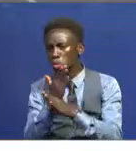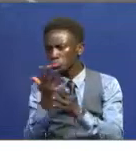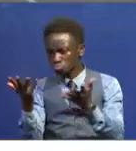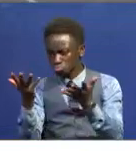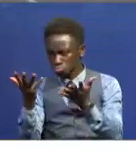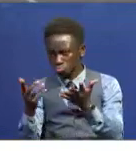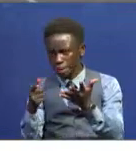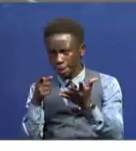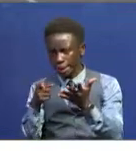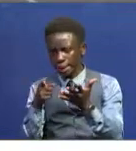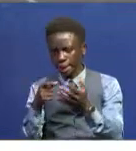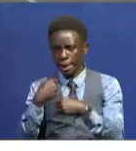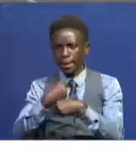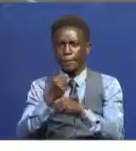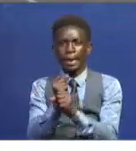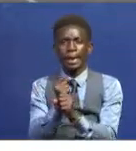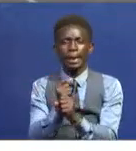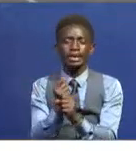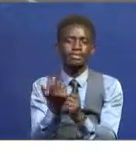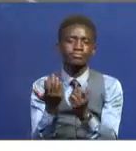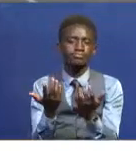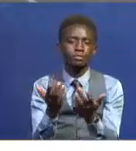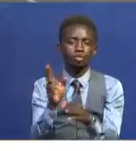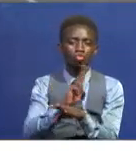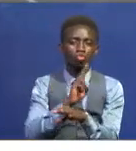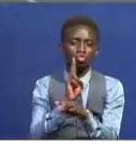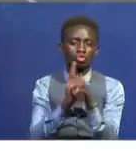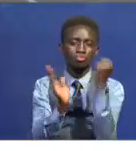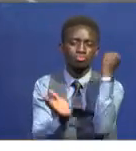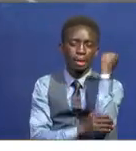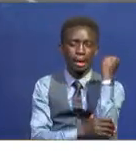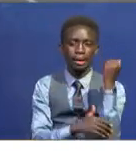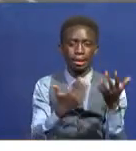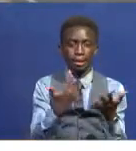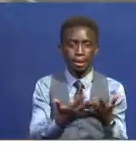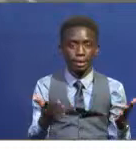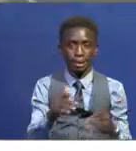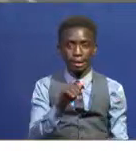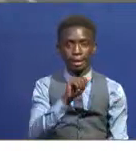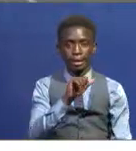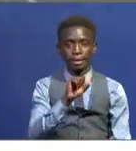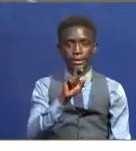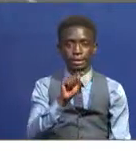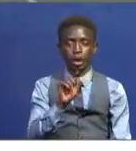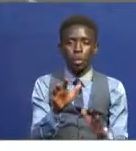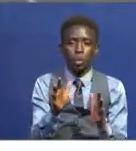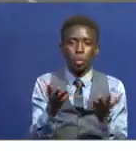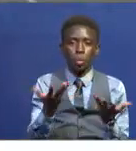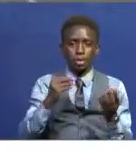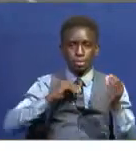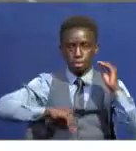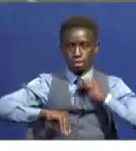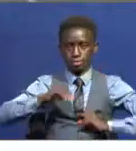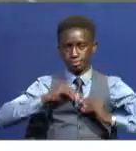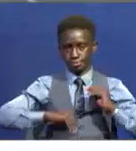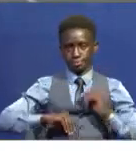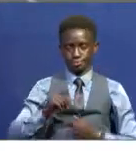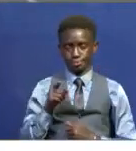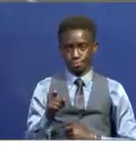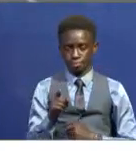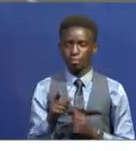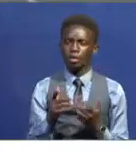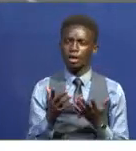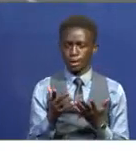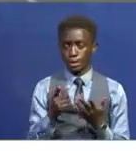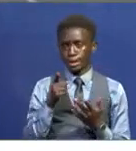relating to misappropriation of assets or even embezzlement. So I think this is the general infrastructure for